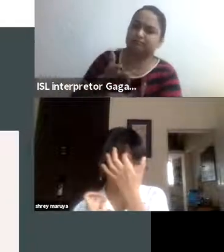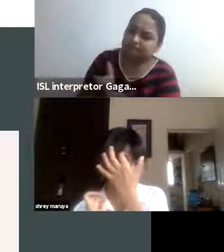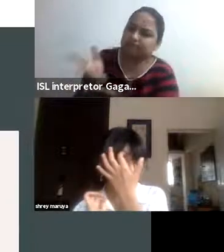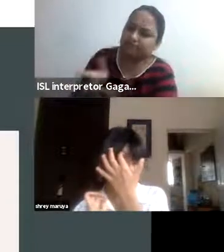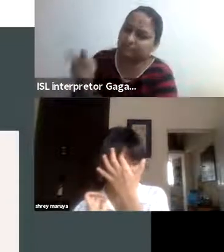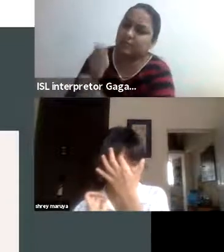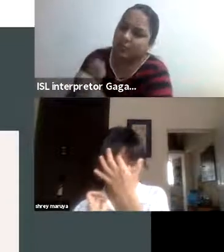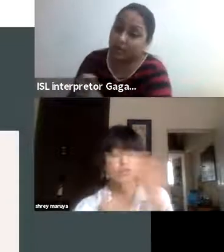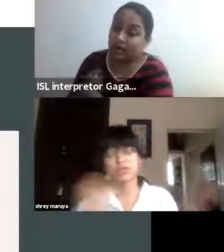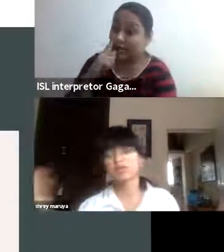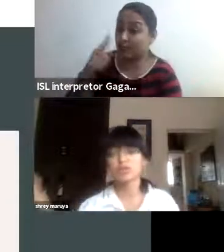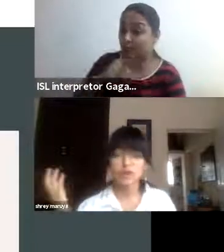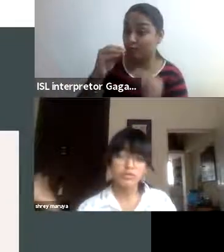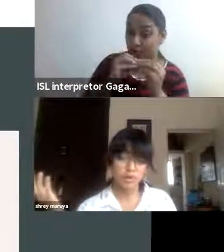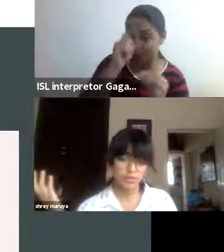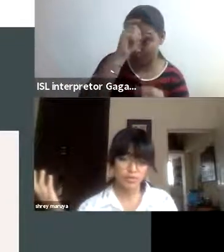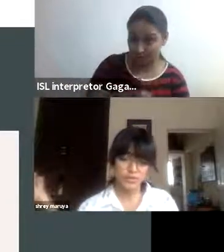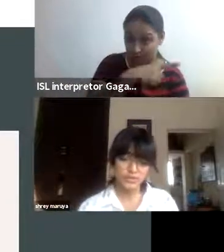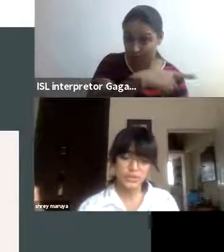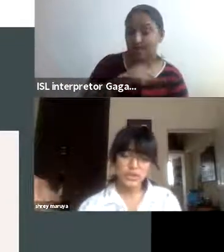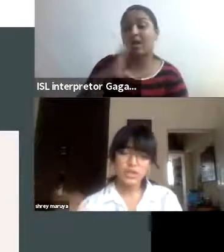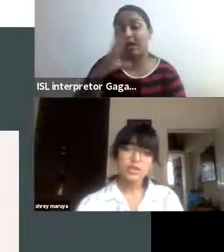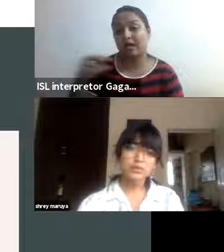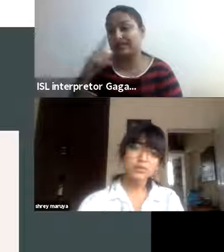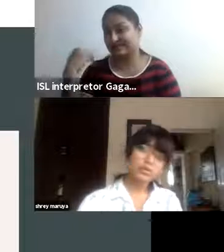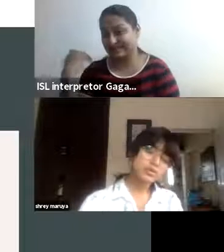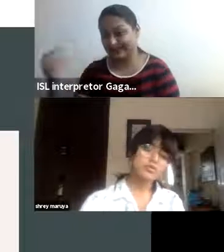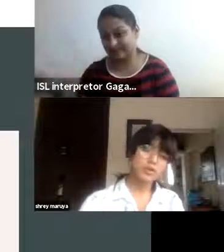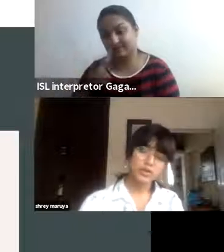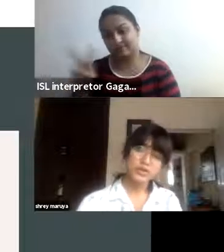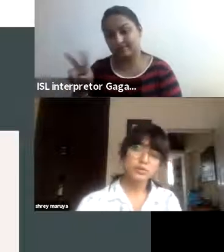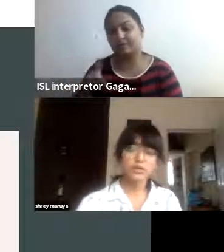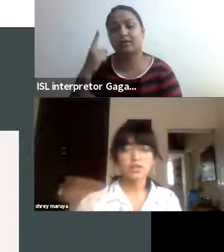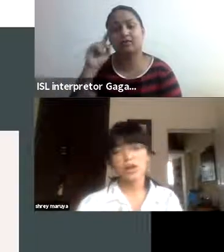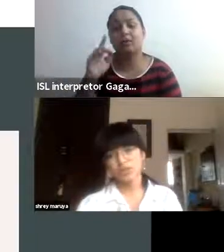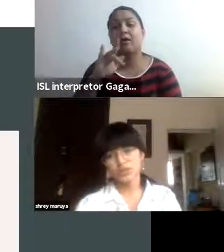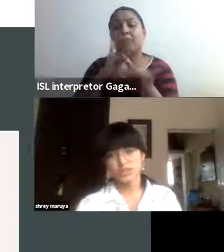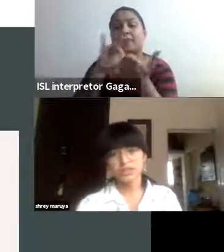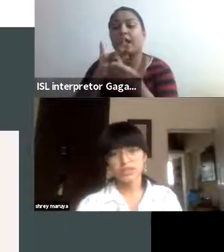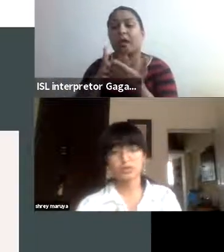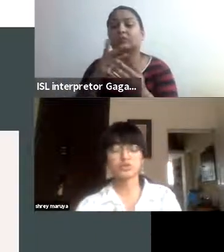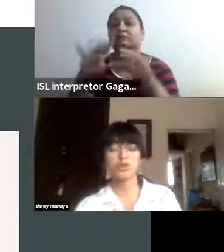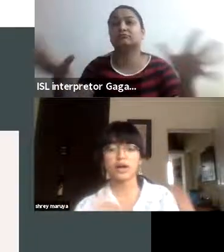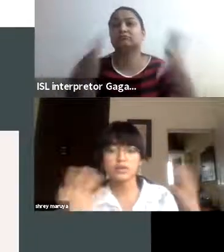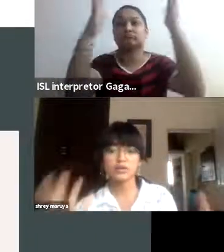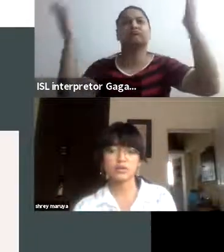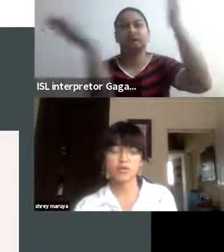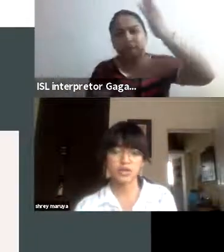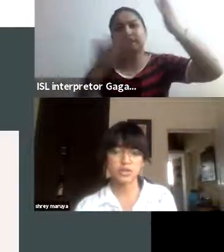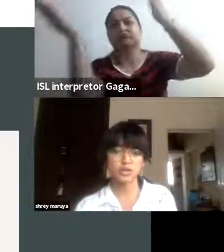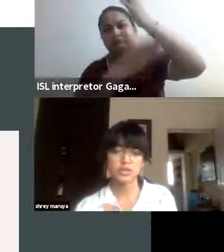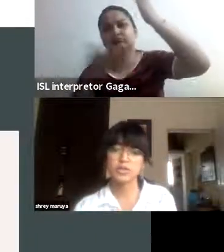sister, what they began doing is, because they were surrounded by forests, they would go to the forest, they would cut down trees, they would dry